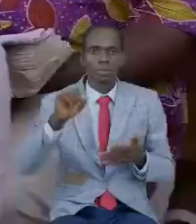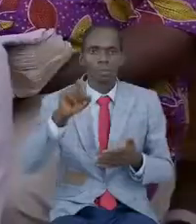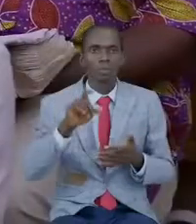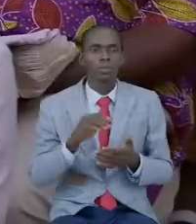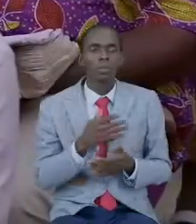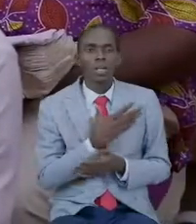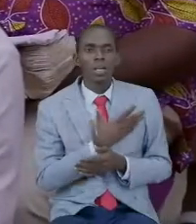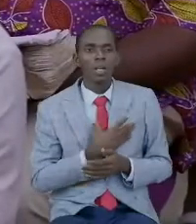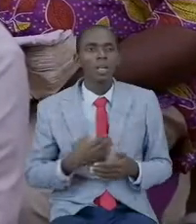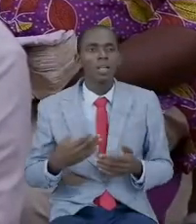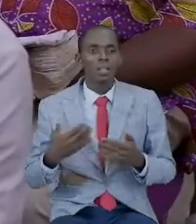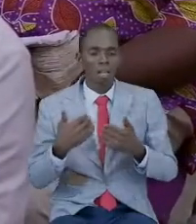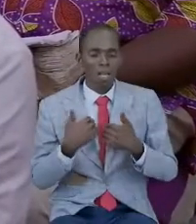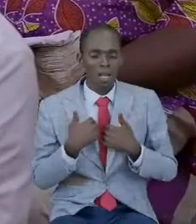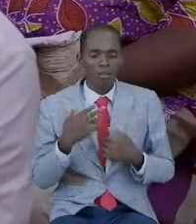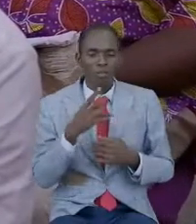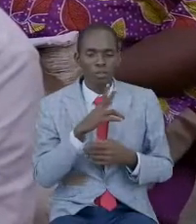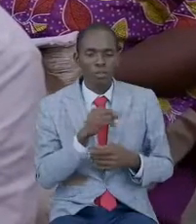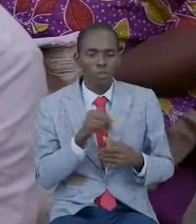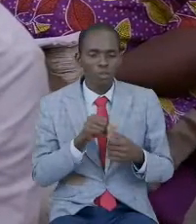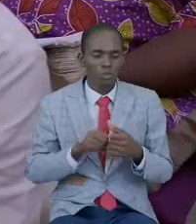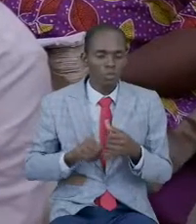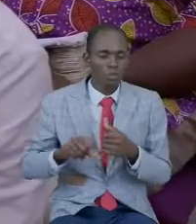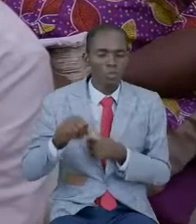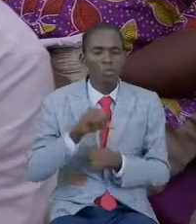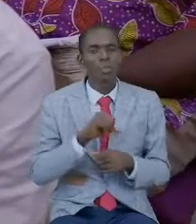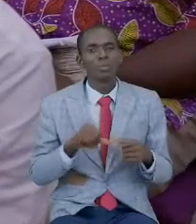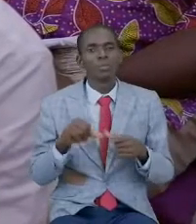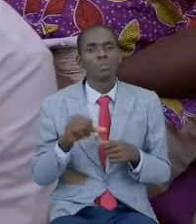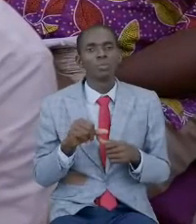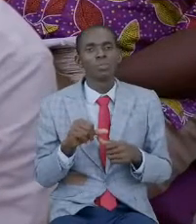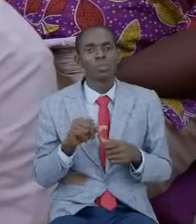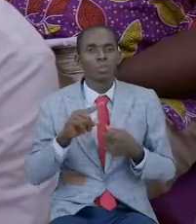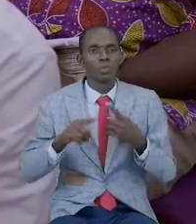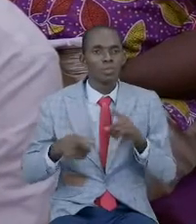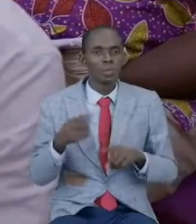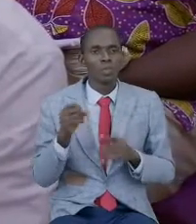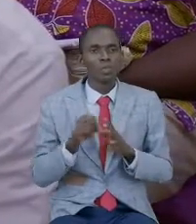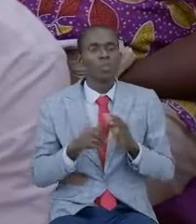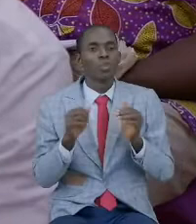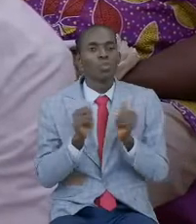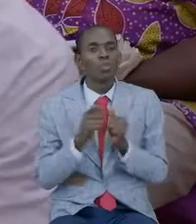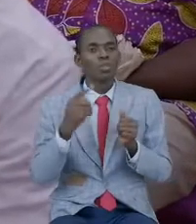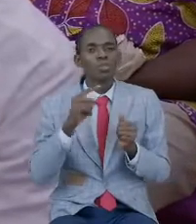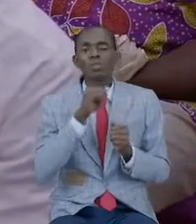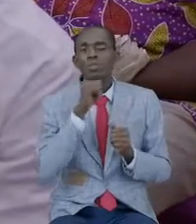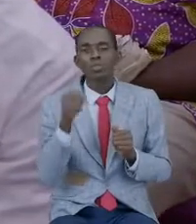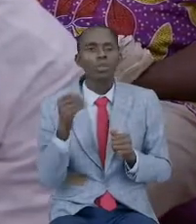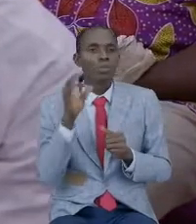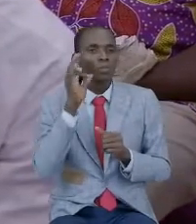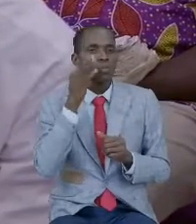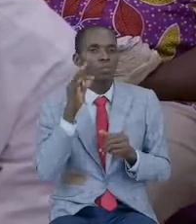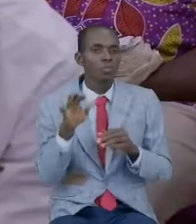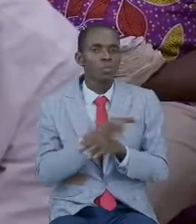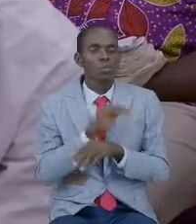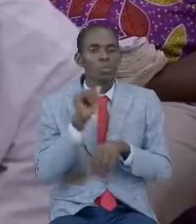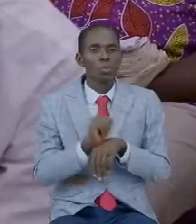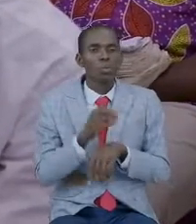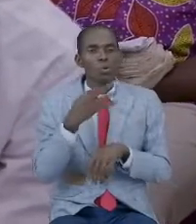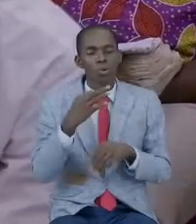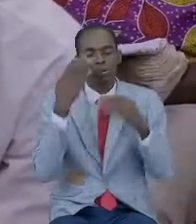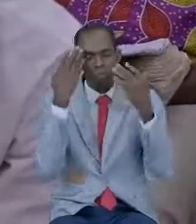and have no fellowship with the unfruitful works of darkness, but